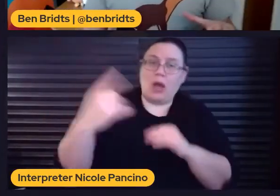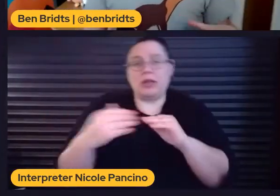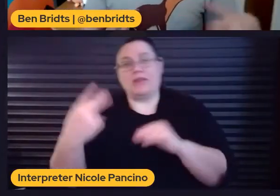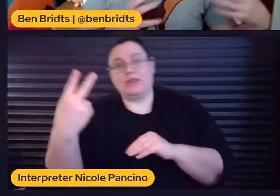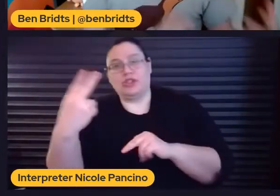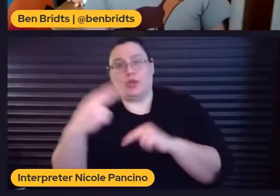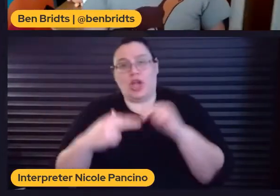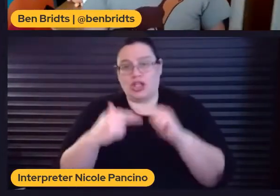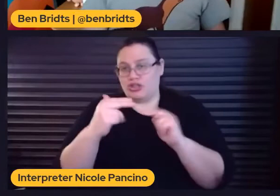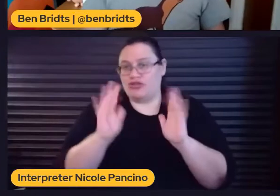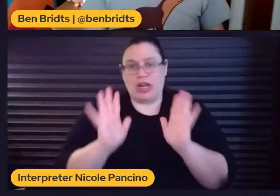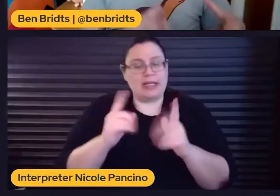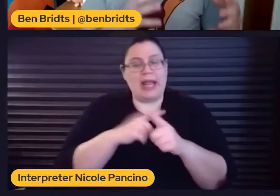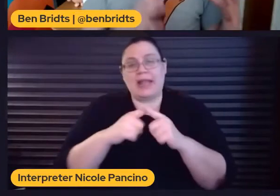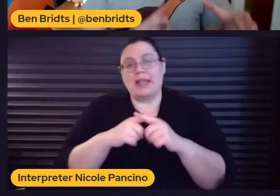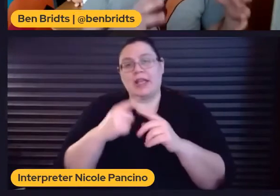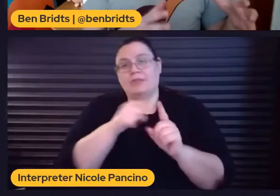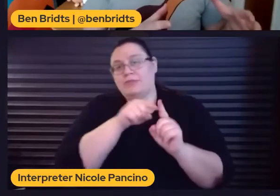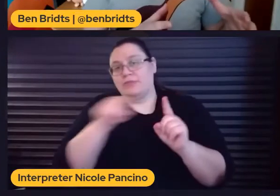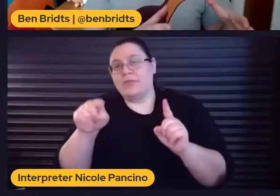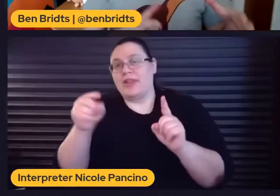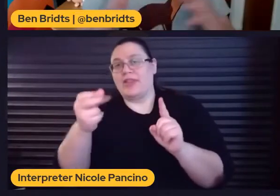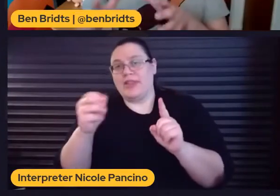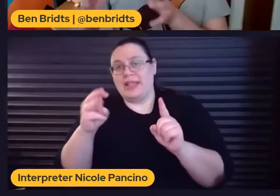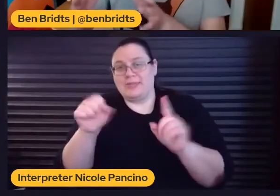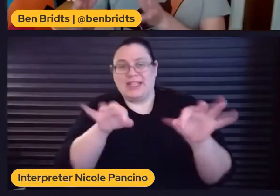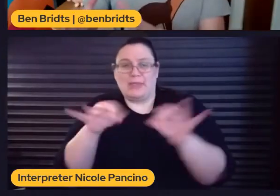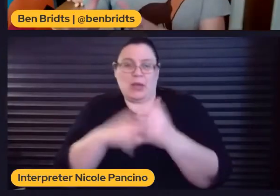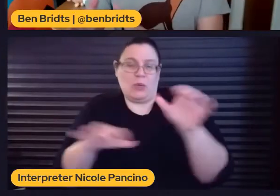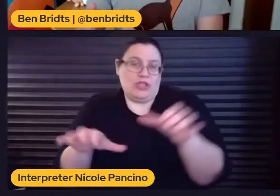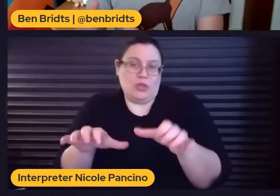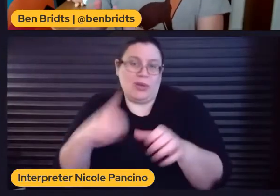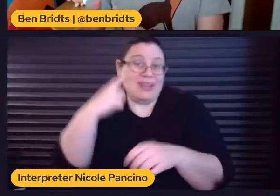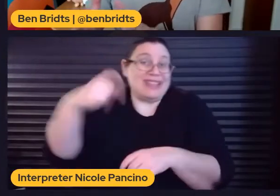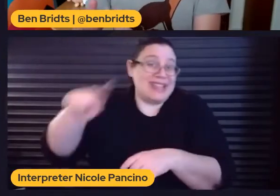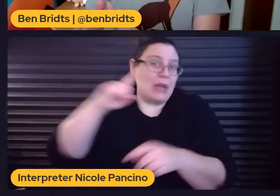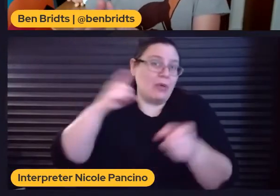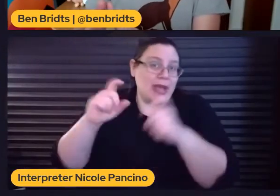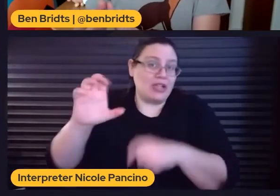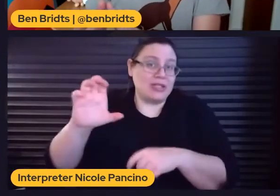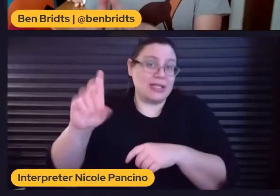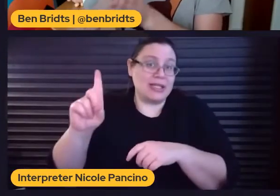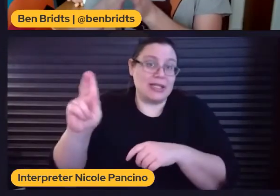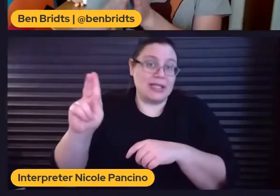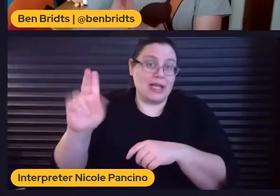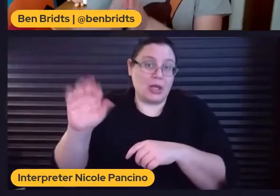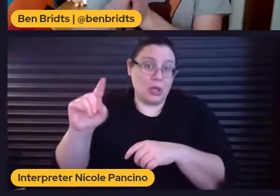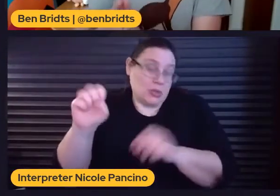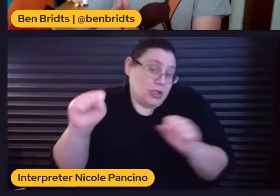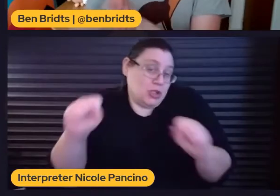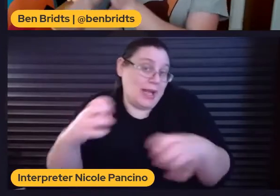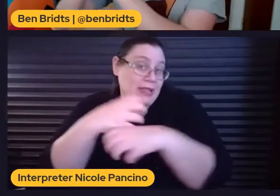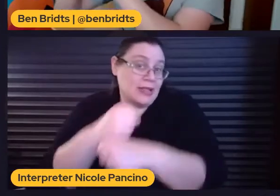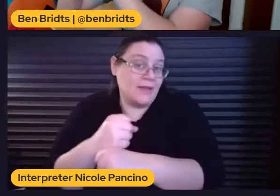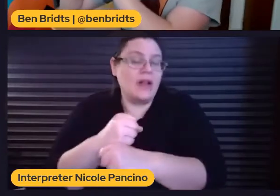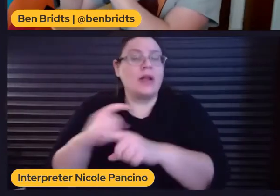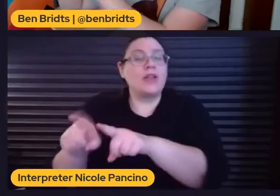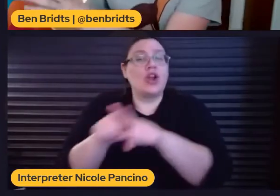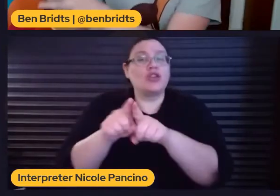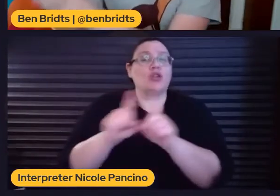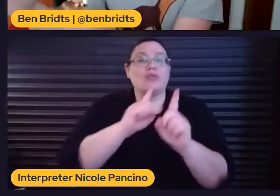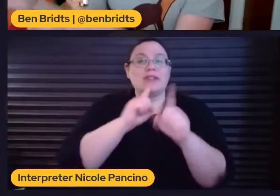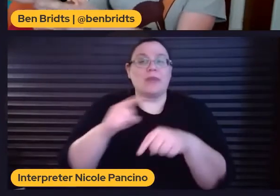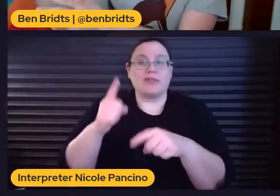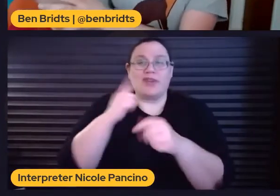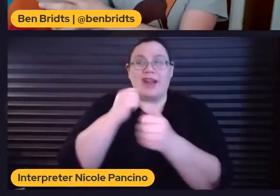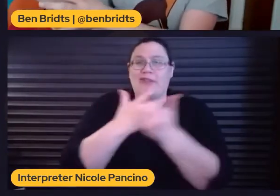to the teams and explain what that's doing, because they will be managing not only the CDK code, which you can simplify, but they will be responsible for everything running in the cloud